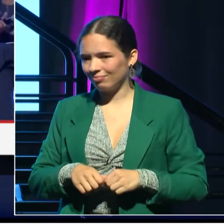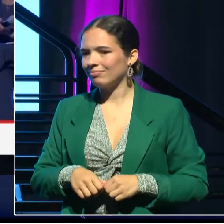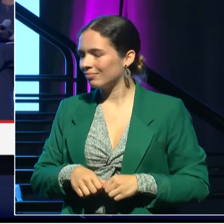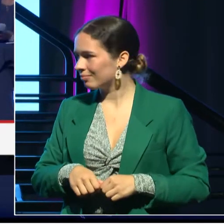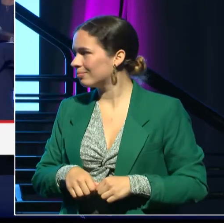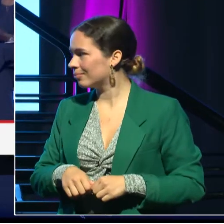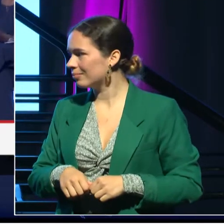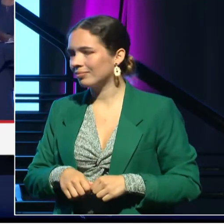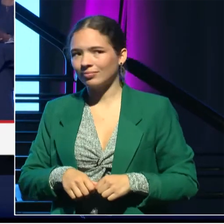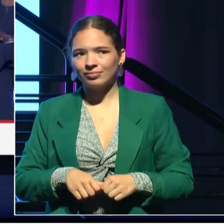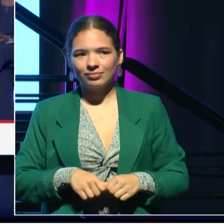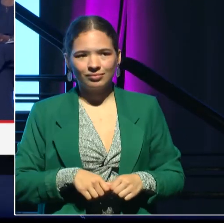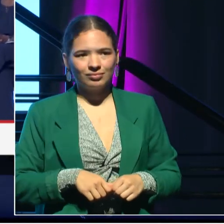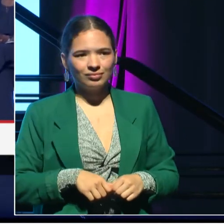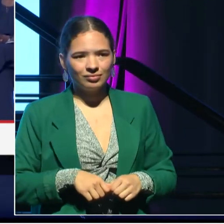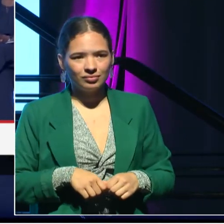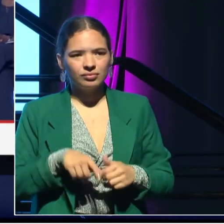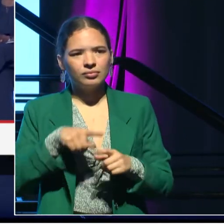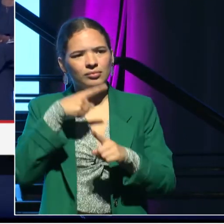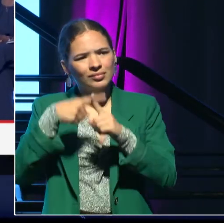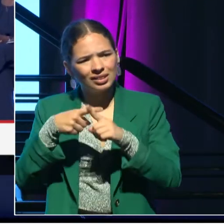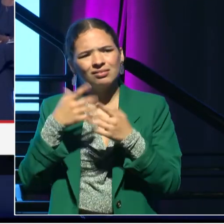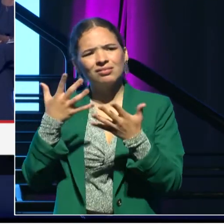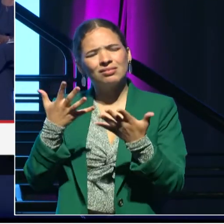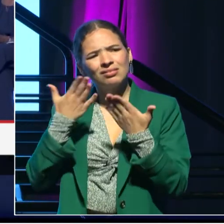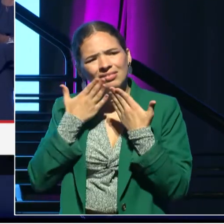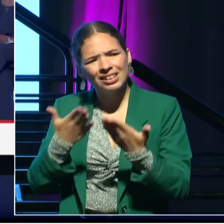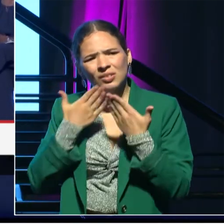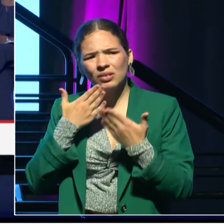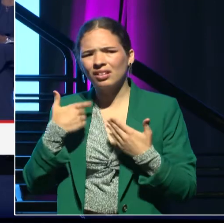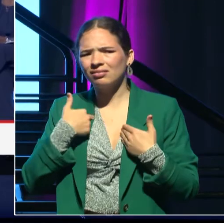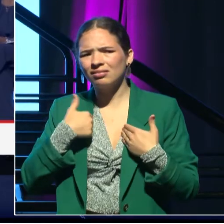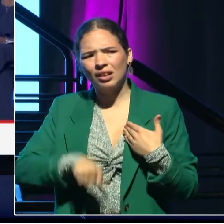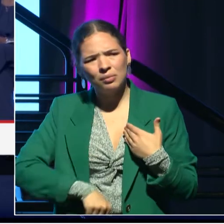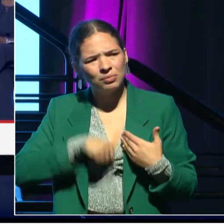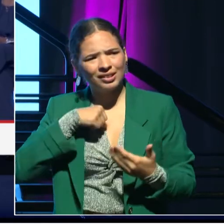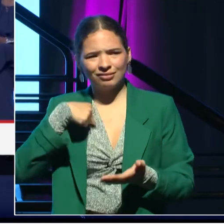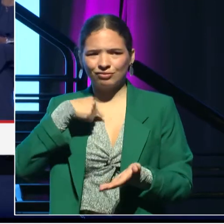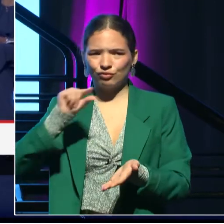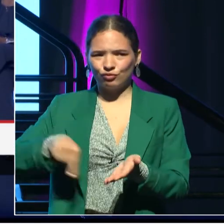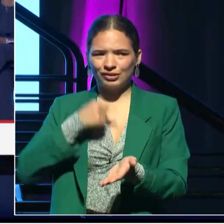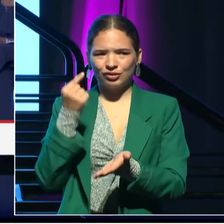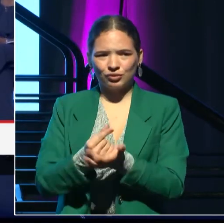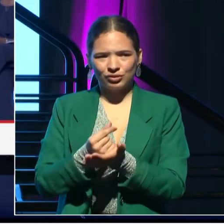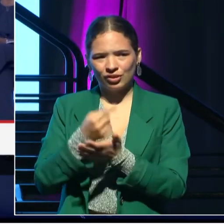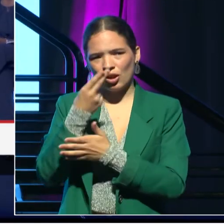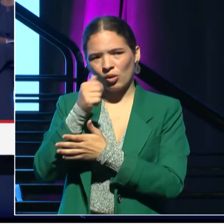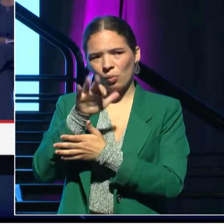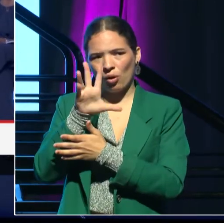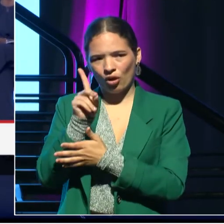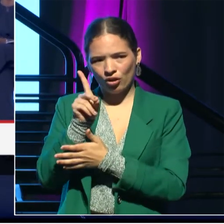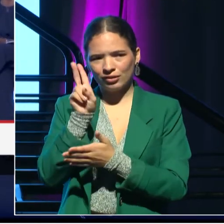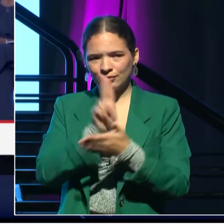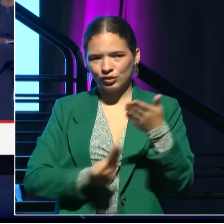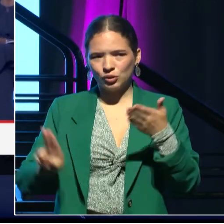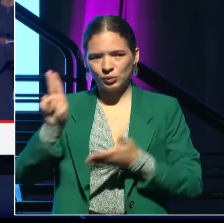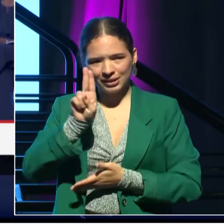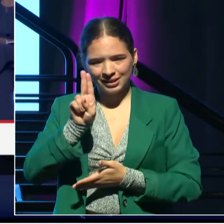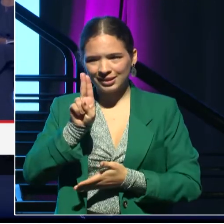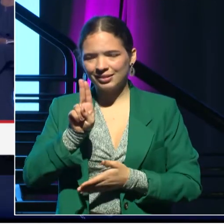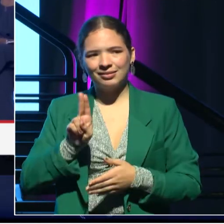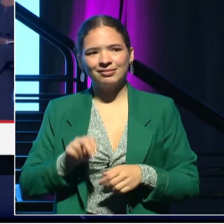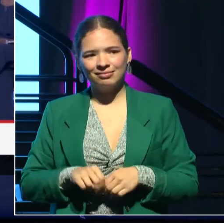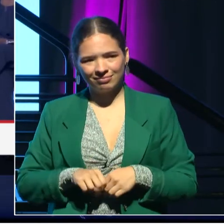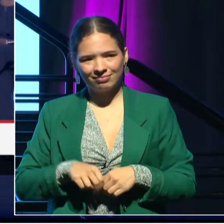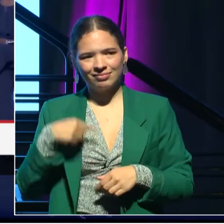And I also want to thank you, Mayor. I am a proud graduate of the Howard University School of Law, the only law school in the country to attend. And I